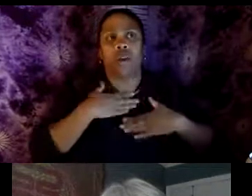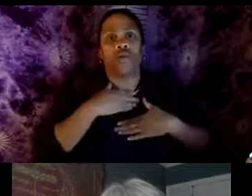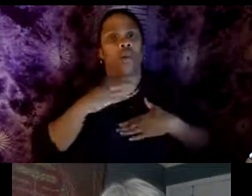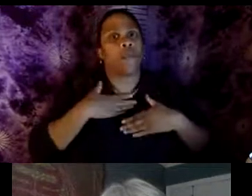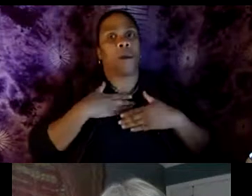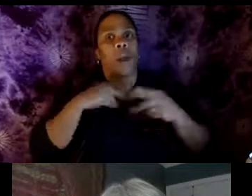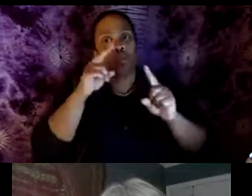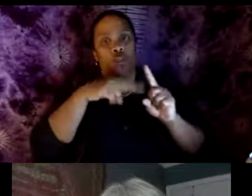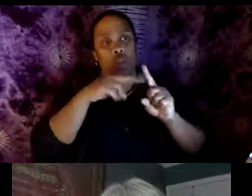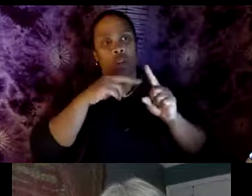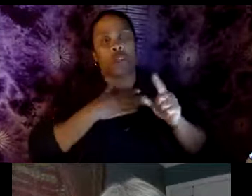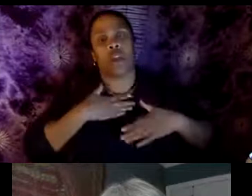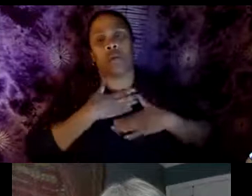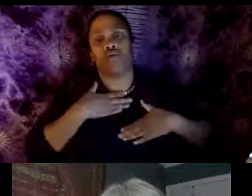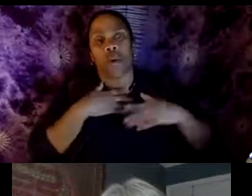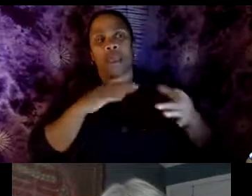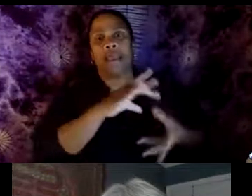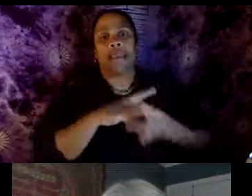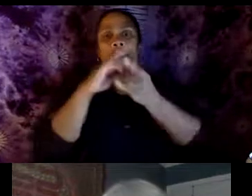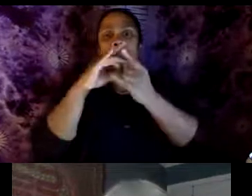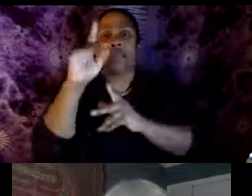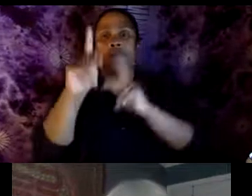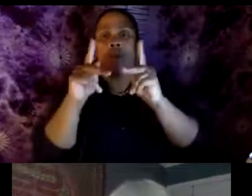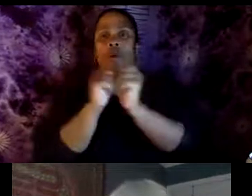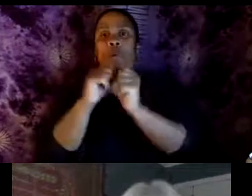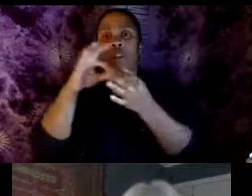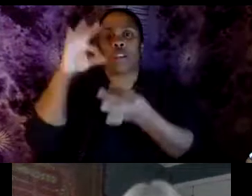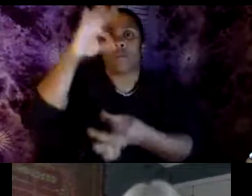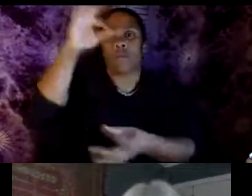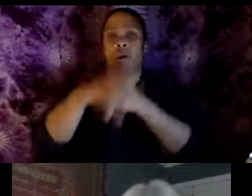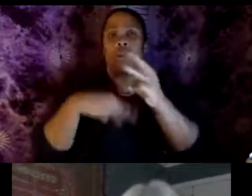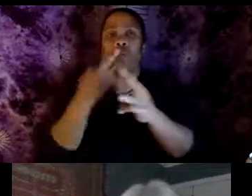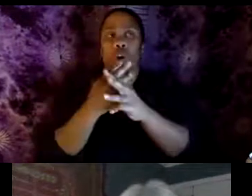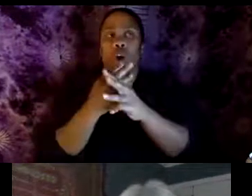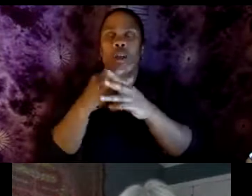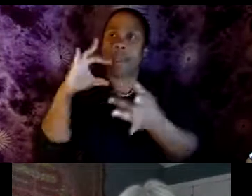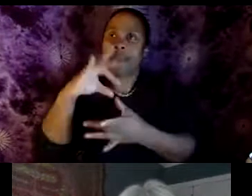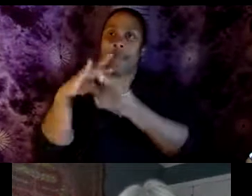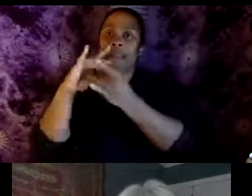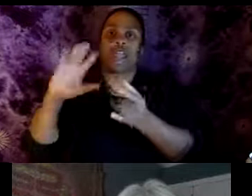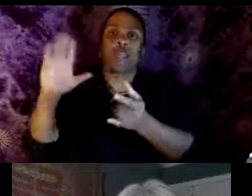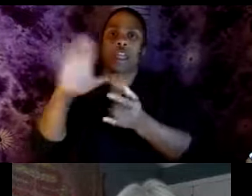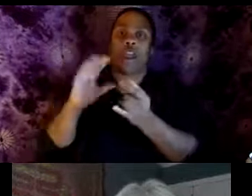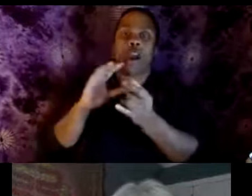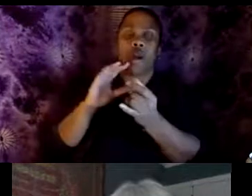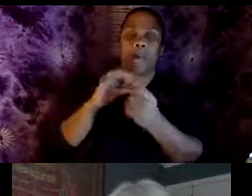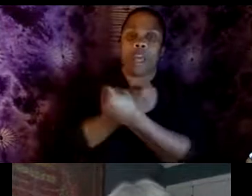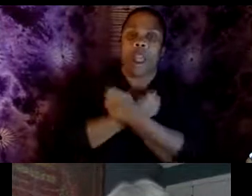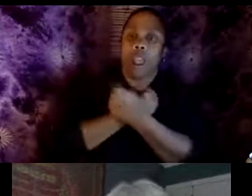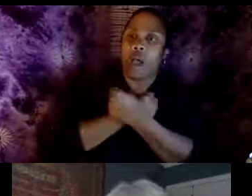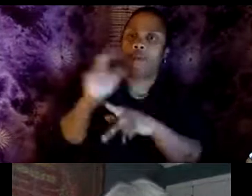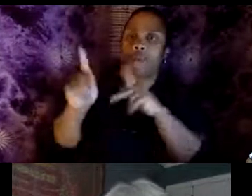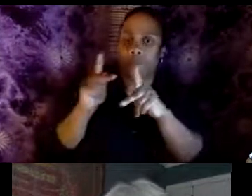enjoy connecting people with the spirit world and their lost, the loved ones that have been crossed over, just to bring the